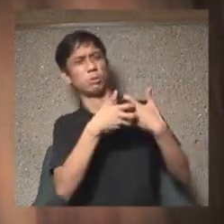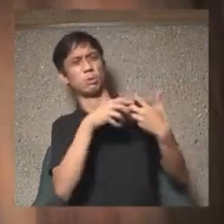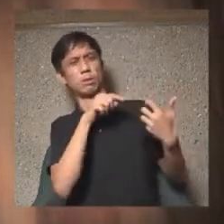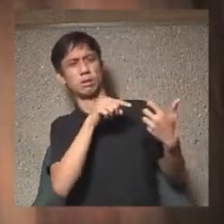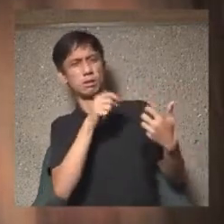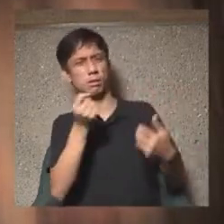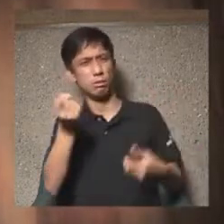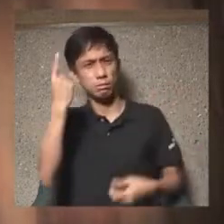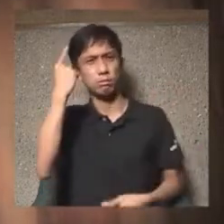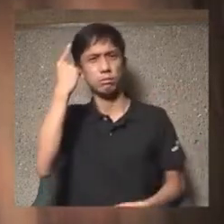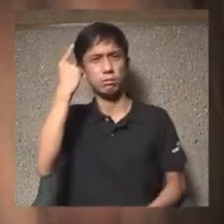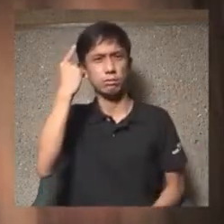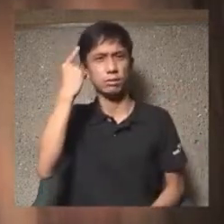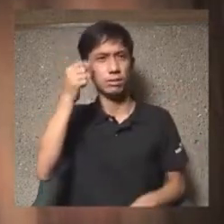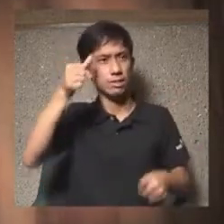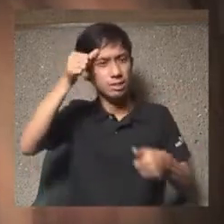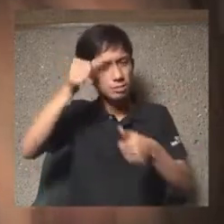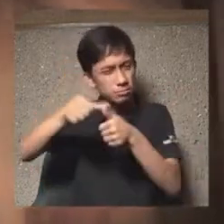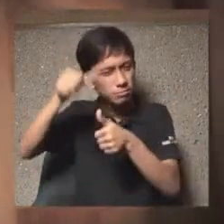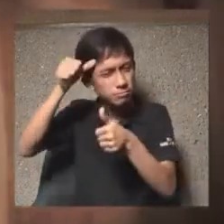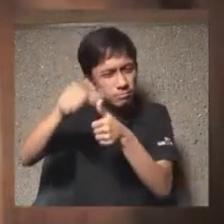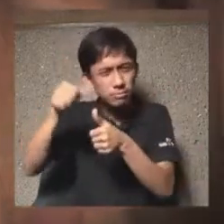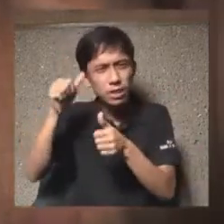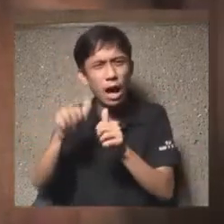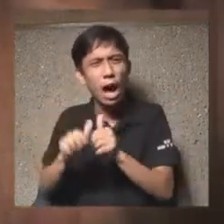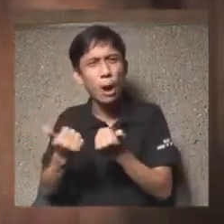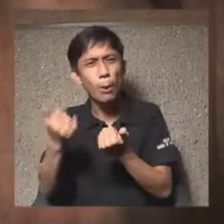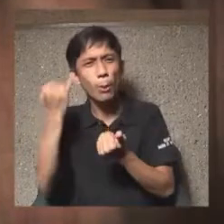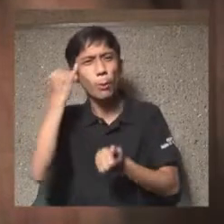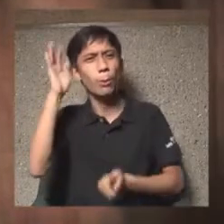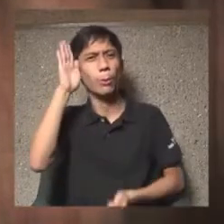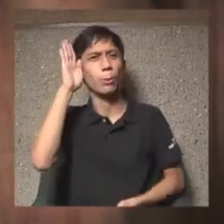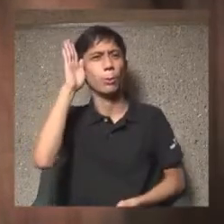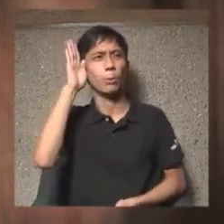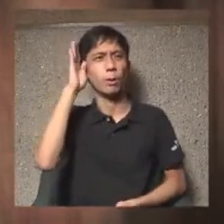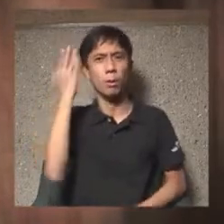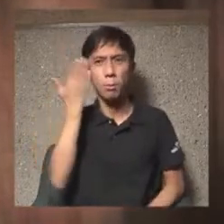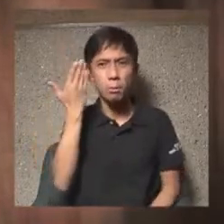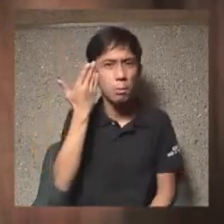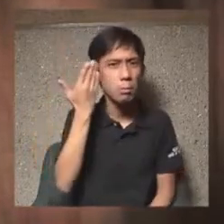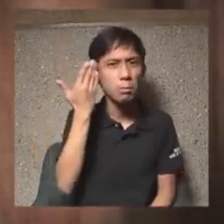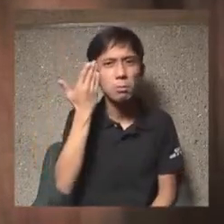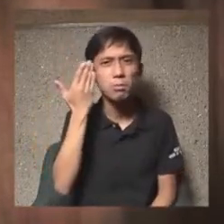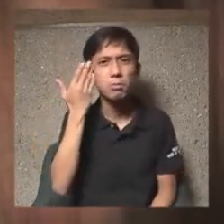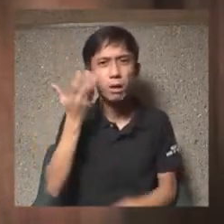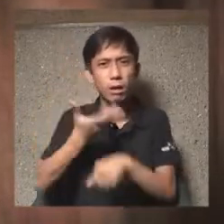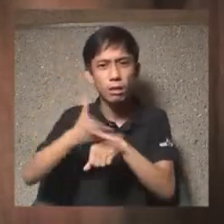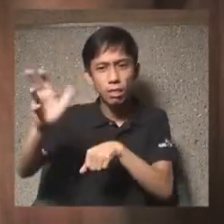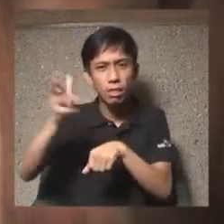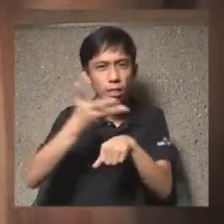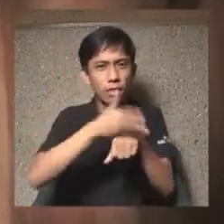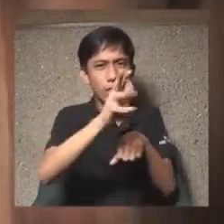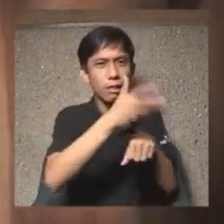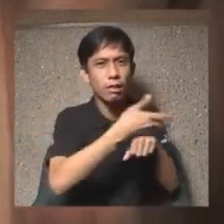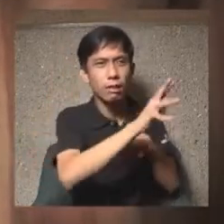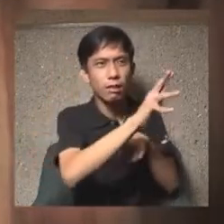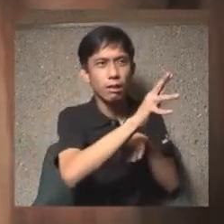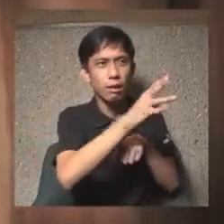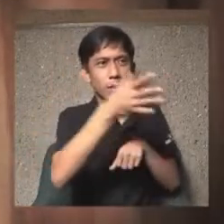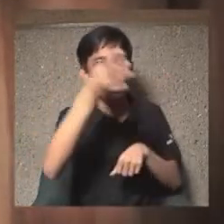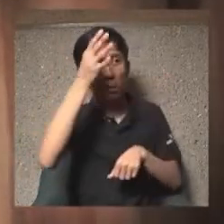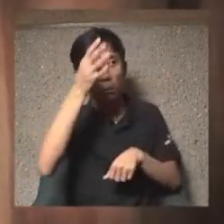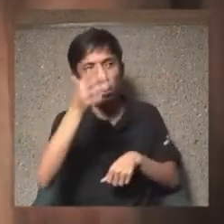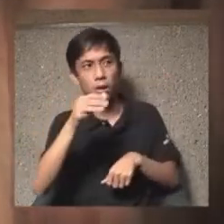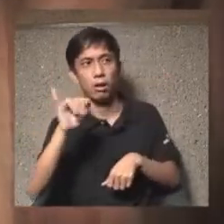Remember how Jacob disguised himself to deceive his father Isaac? It